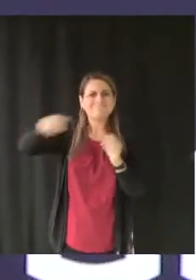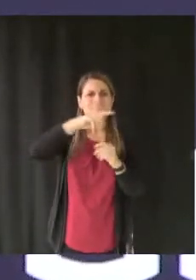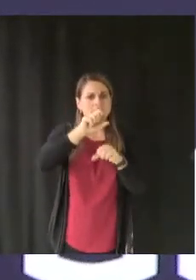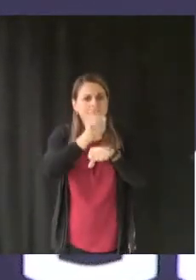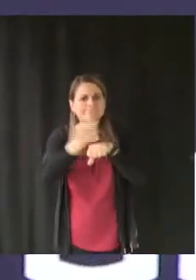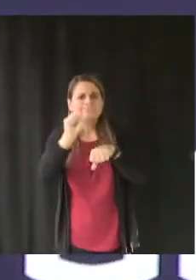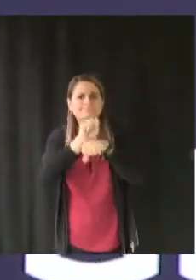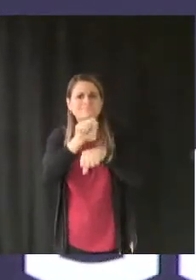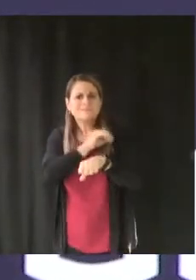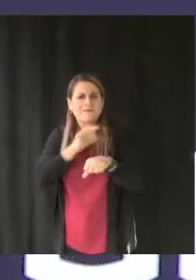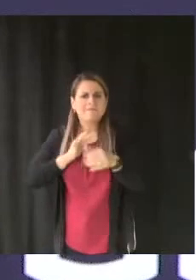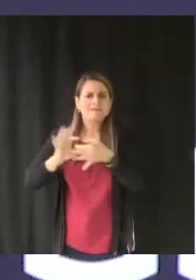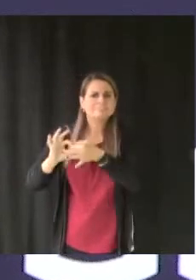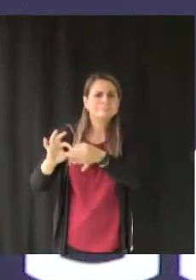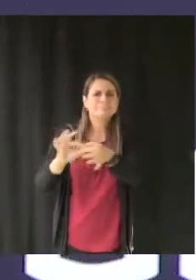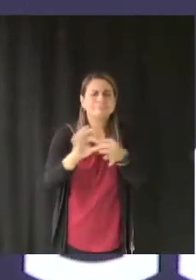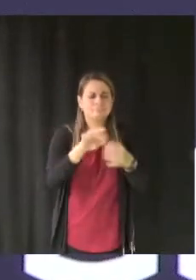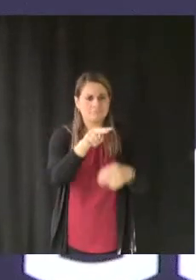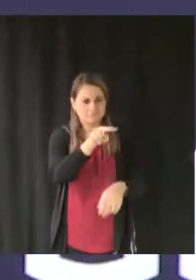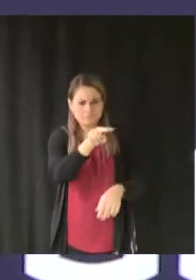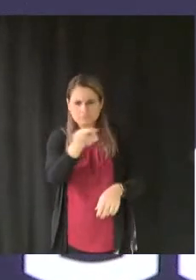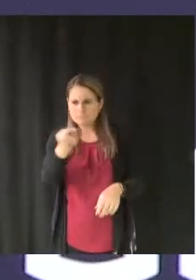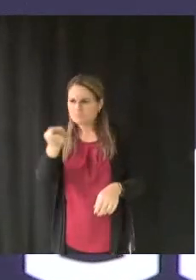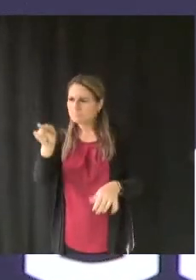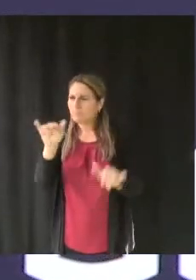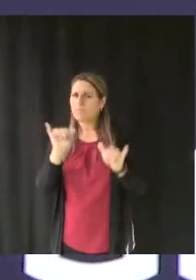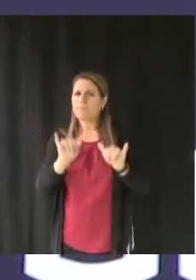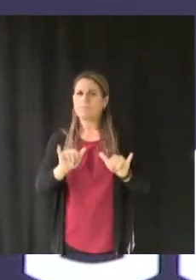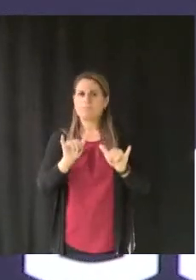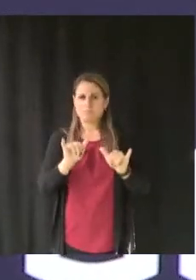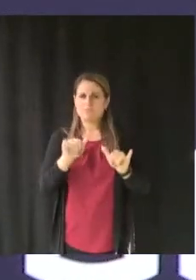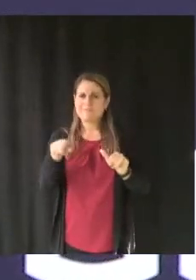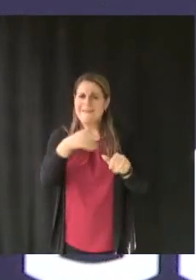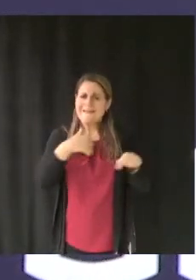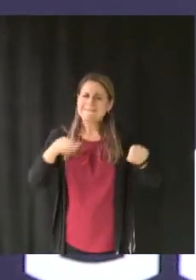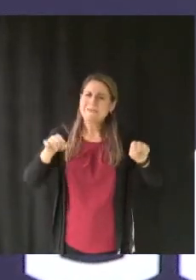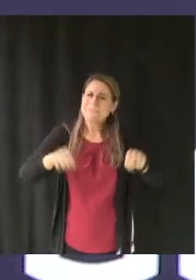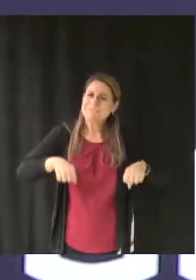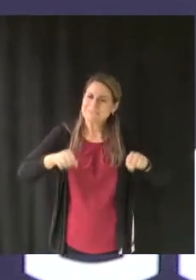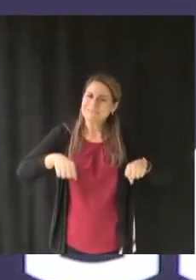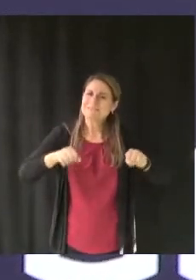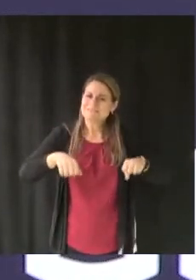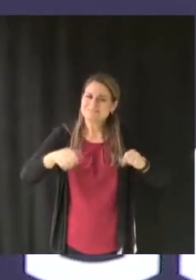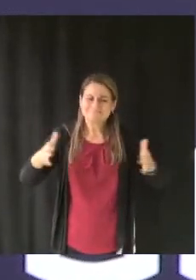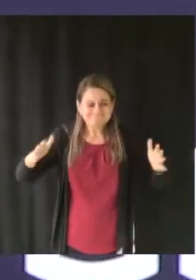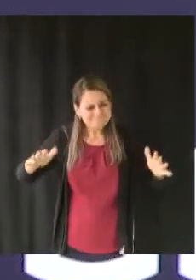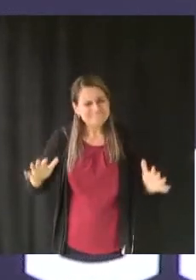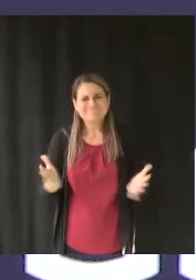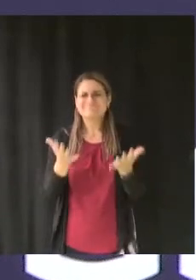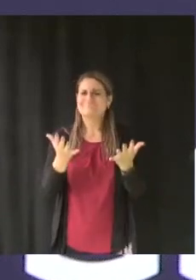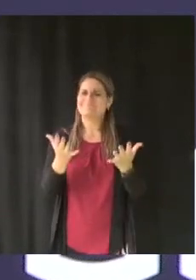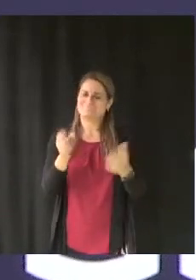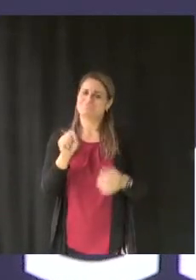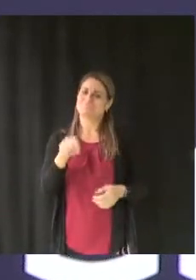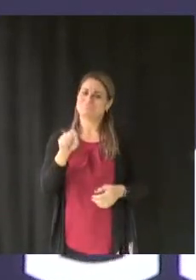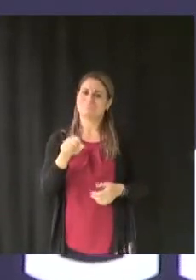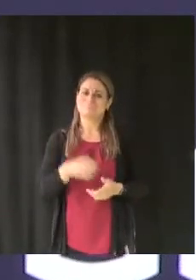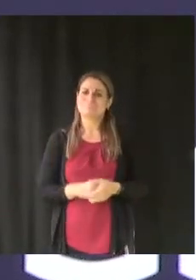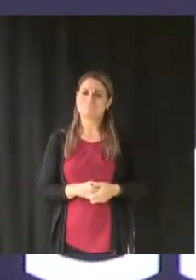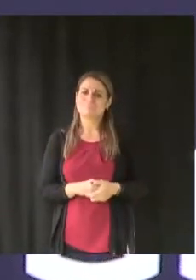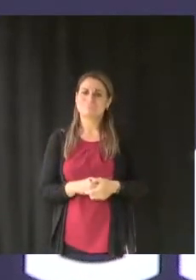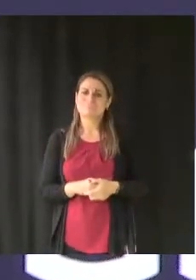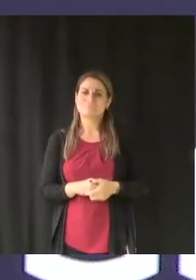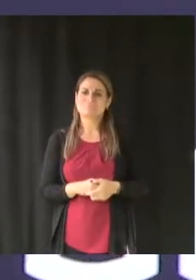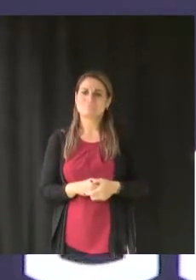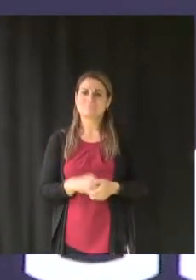this task. UConn and its people are known to be humble, hewing to the culture of the land of steady